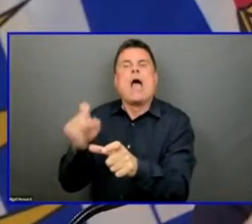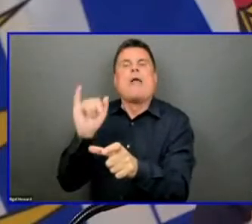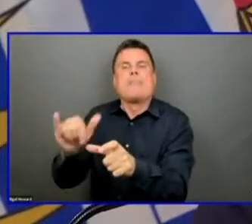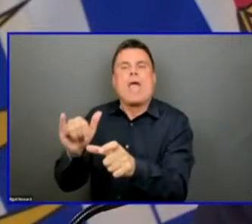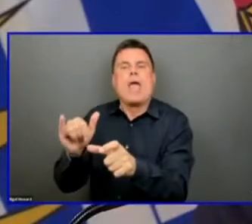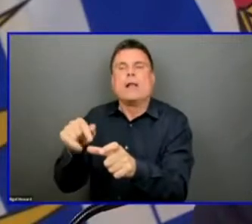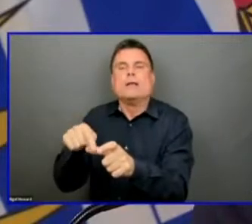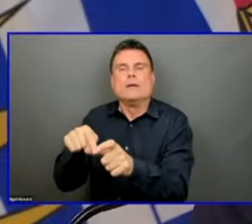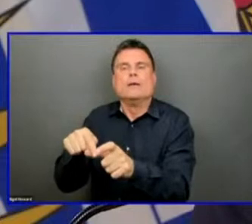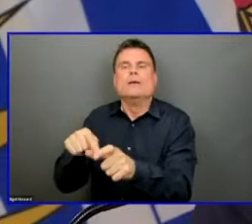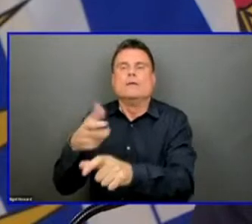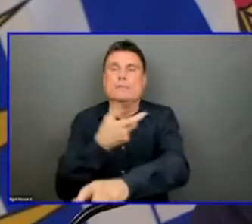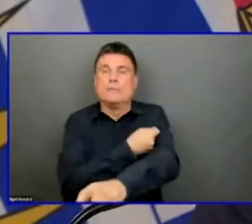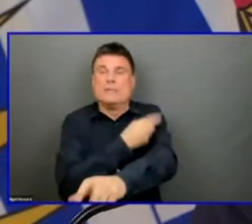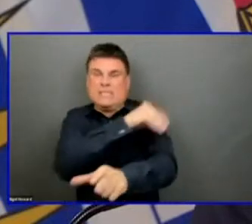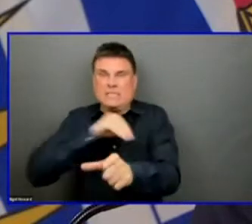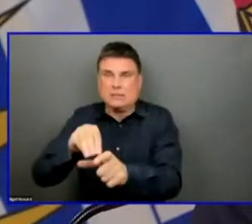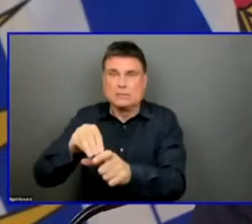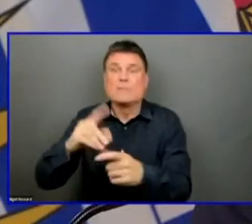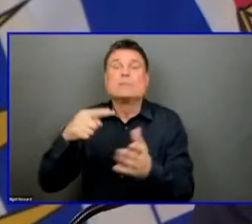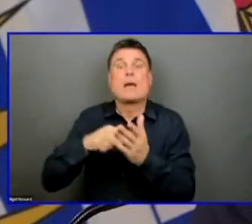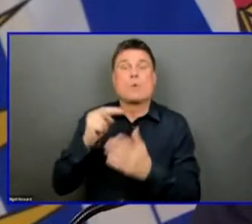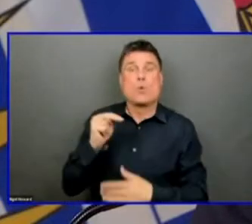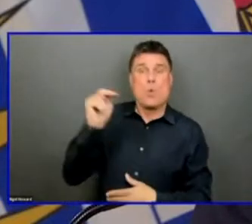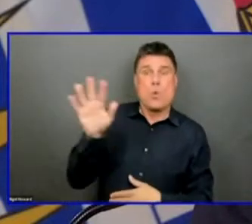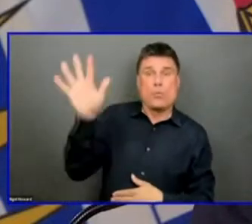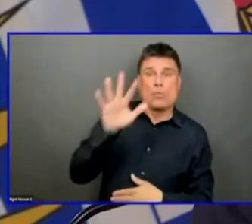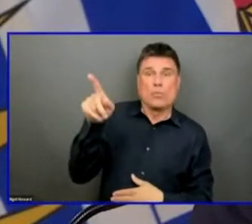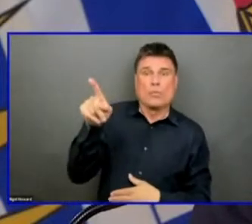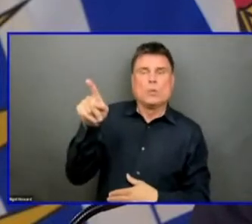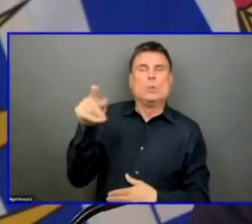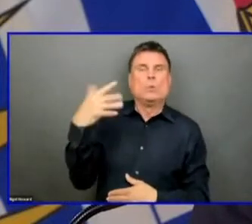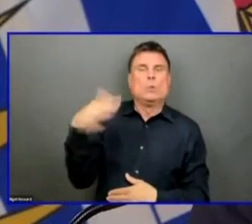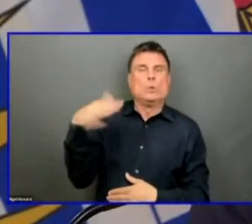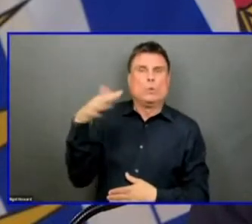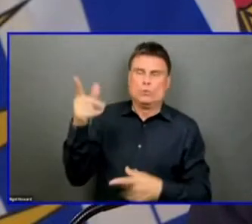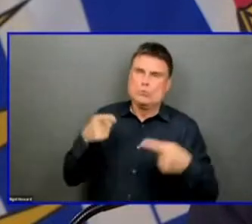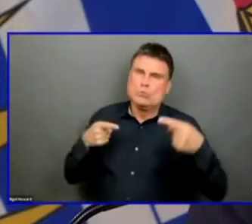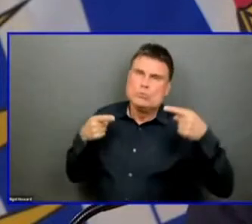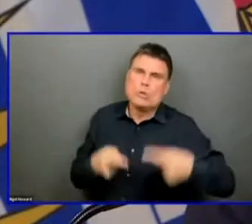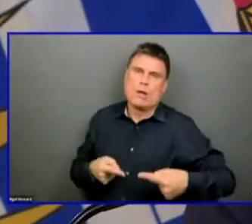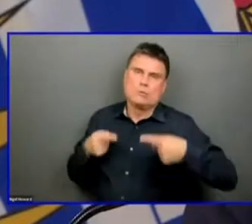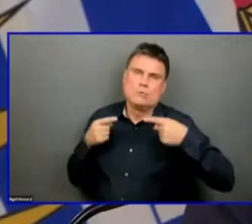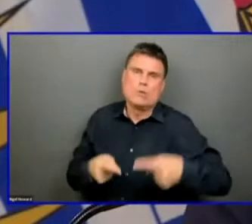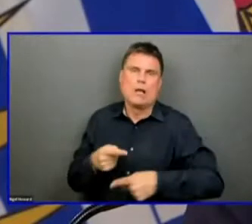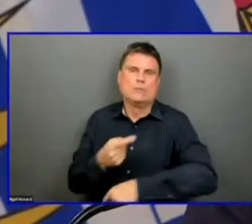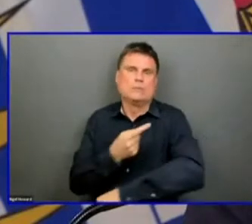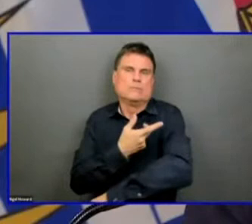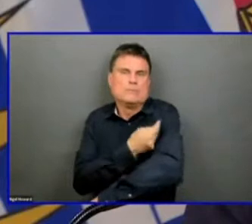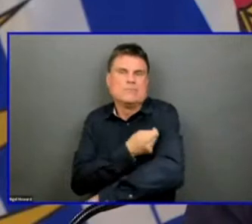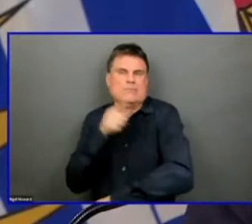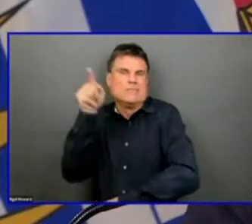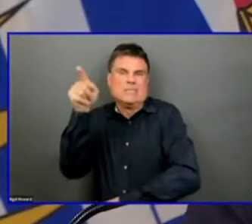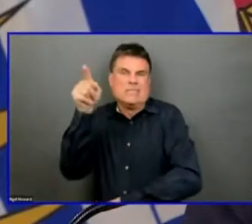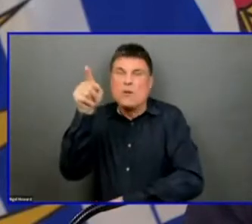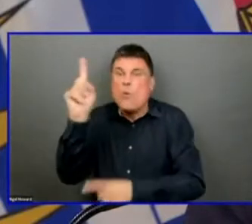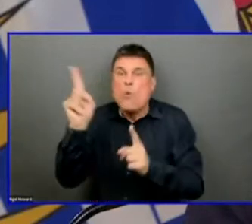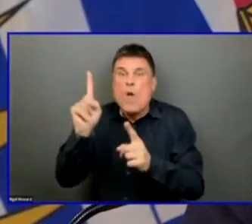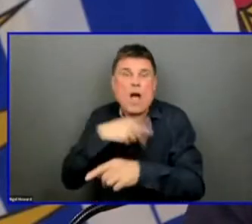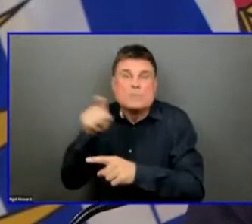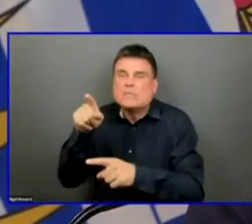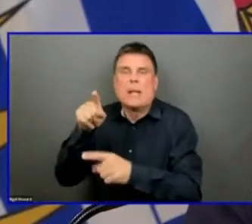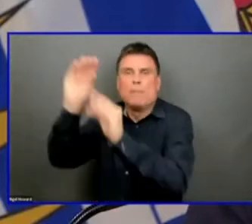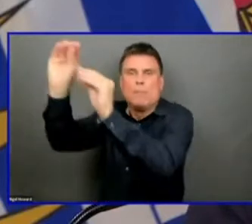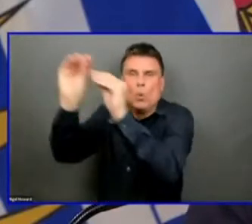and recognizing how challenging that is both on families who have a loved one who's sent to Vancouver Island, for example. But yeah, this